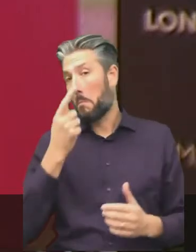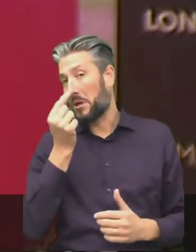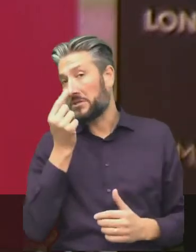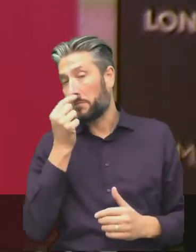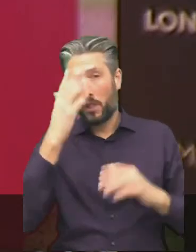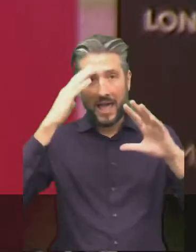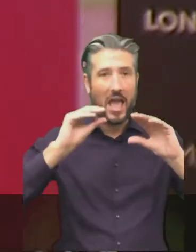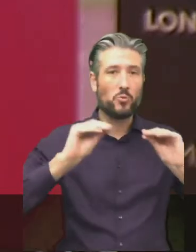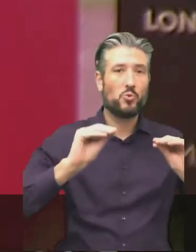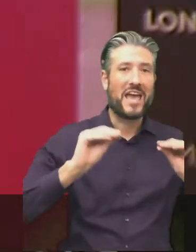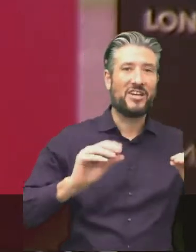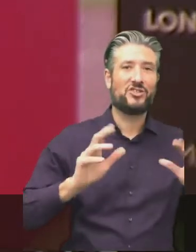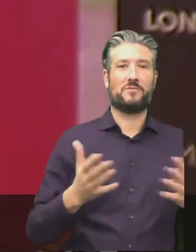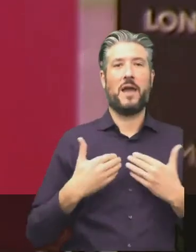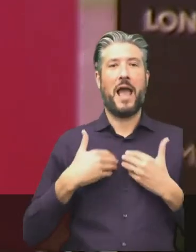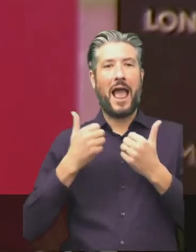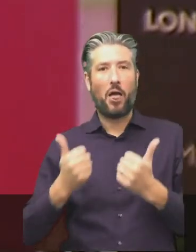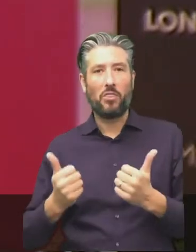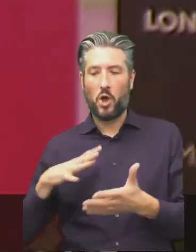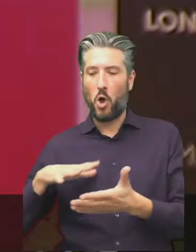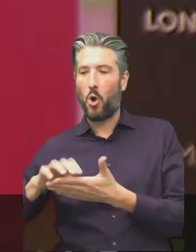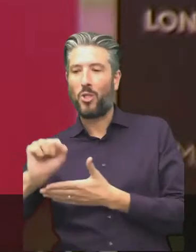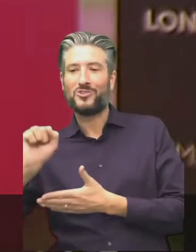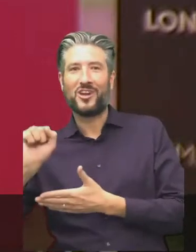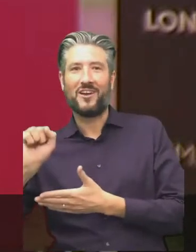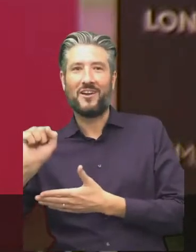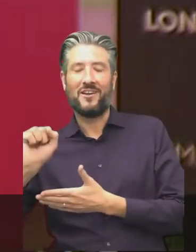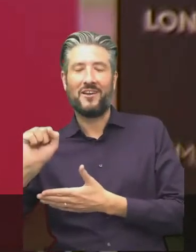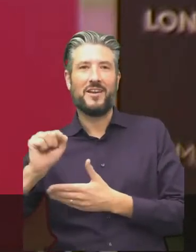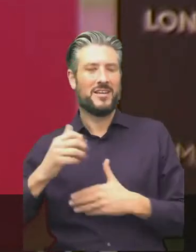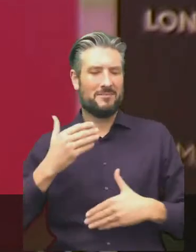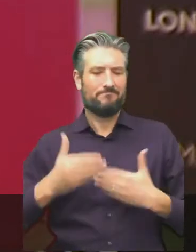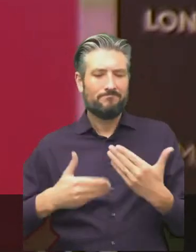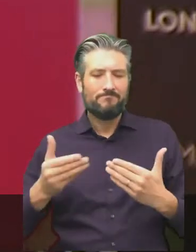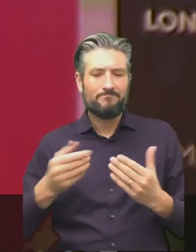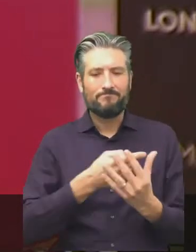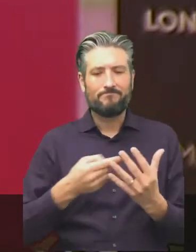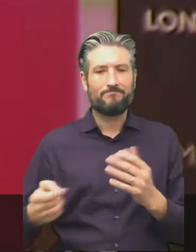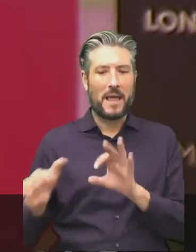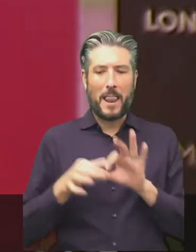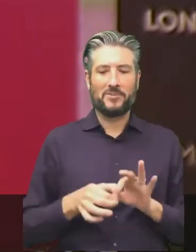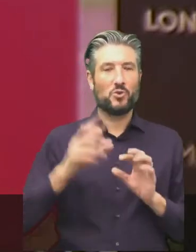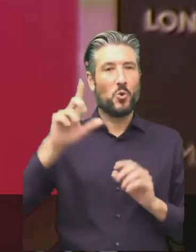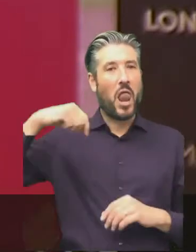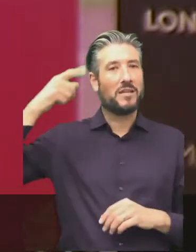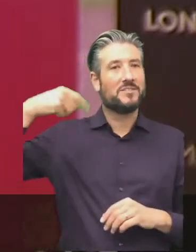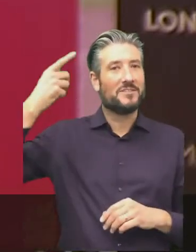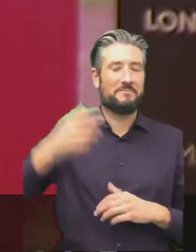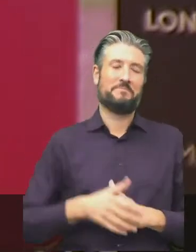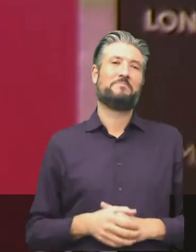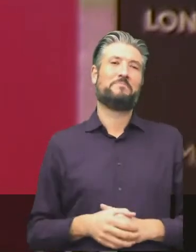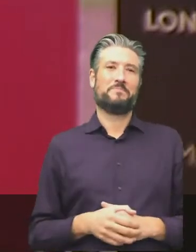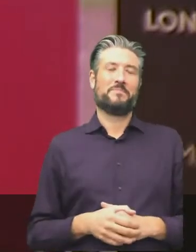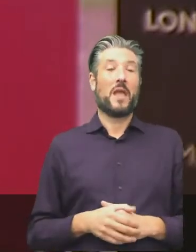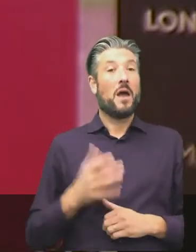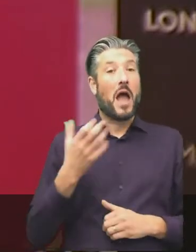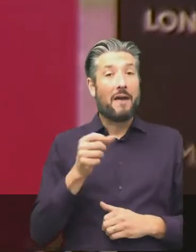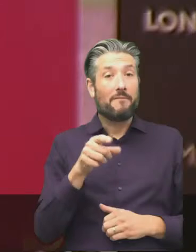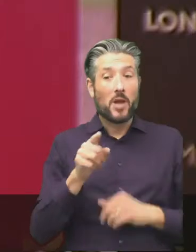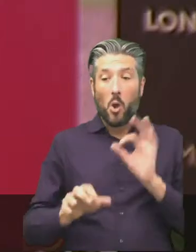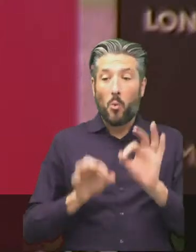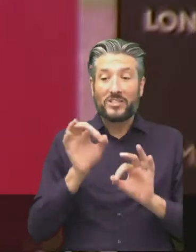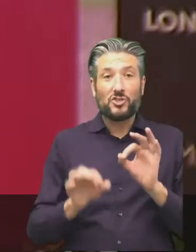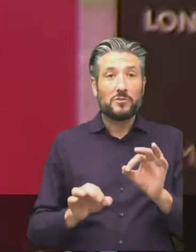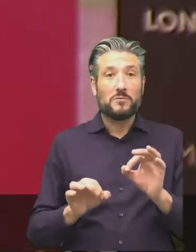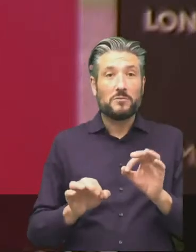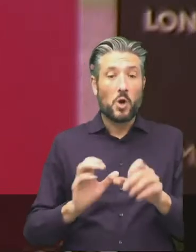culture, or whatever you want to raise which is relevant to London. Questions about COVID-19 will be taken